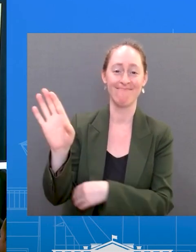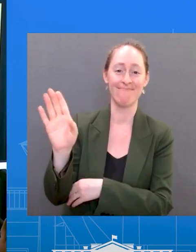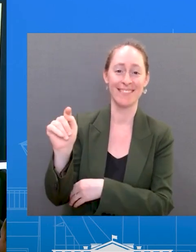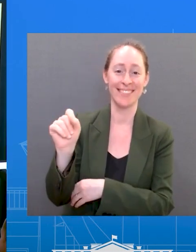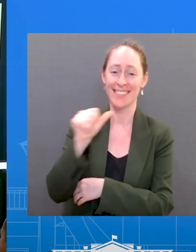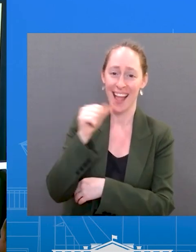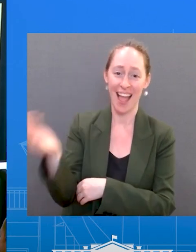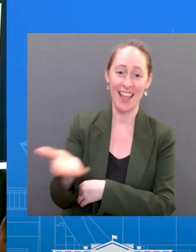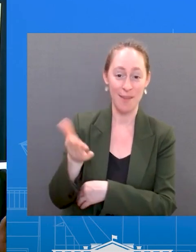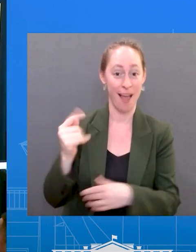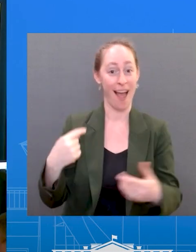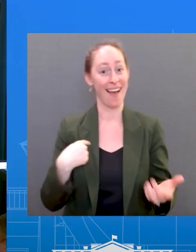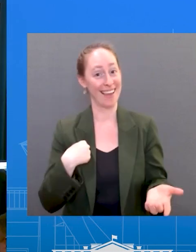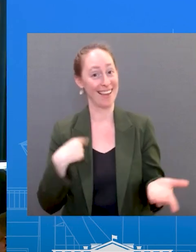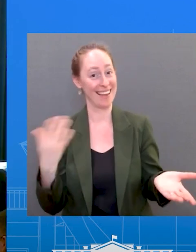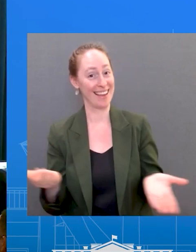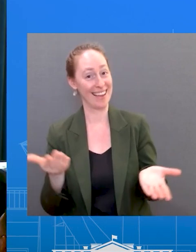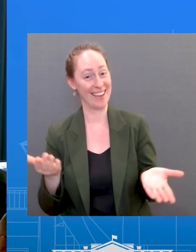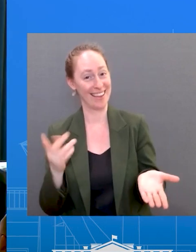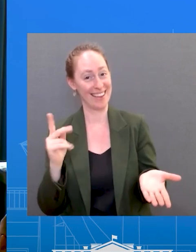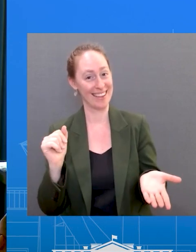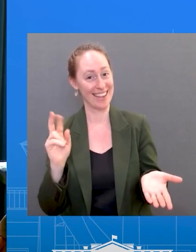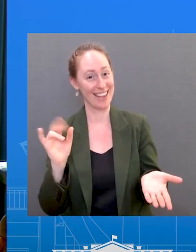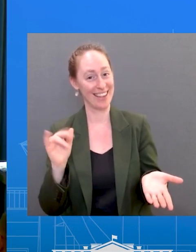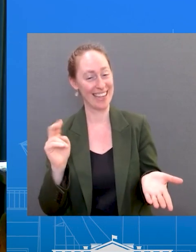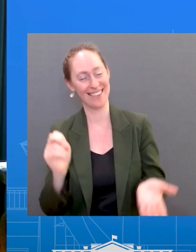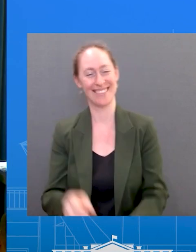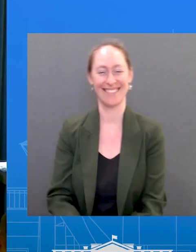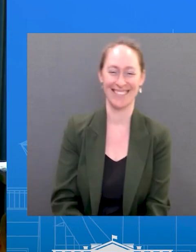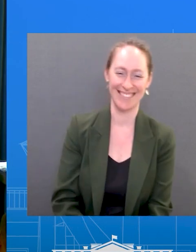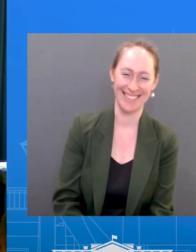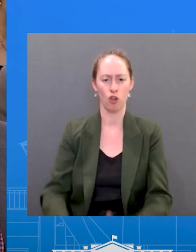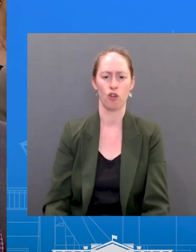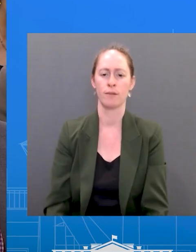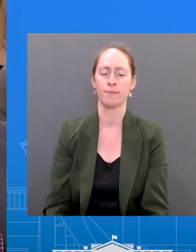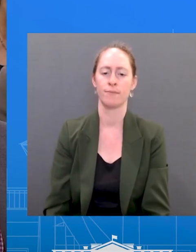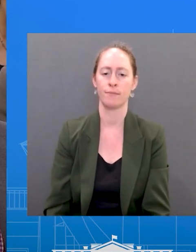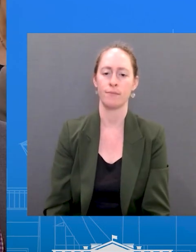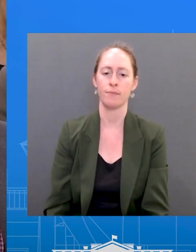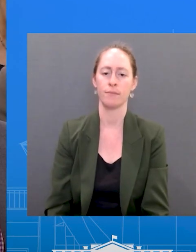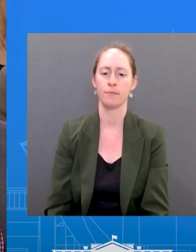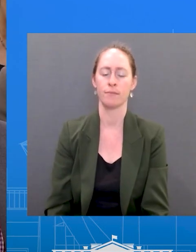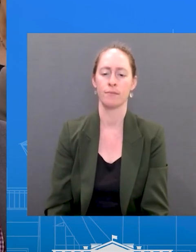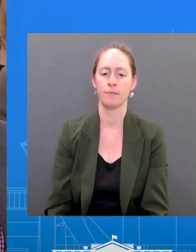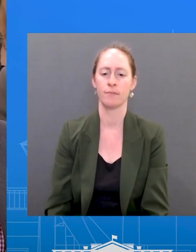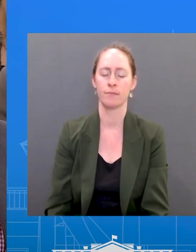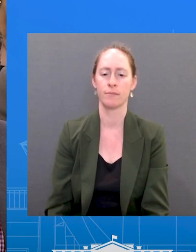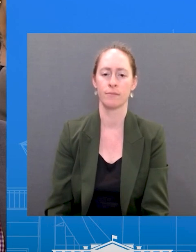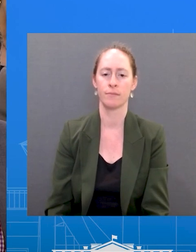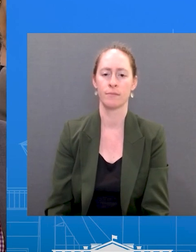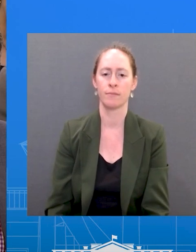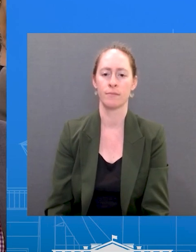Thank you. Thanks, Peter. I worked on that. Okay, let me see. Yes, we're coming to the U.S. from